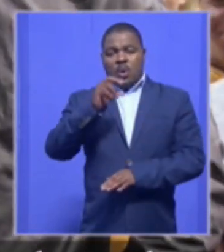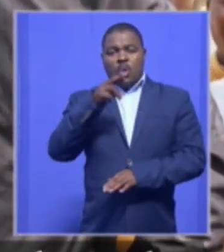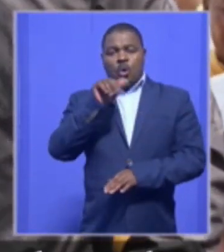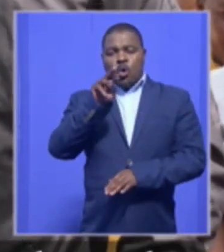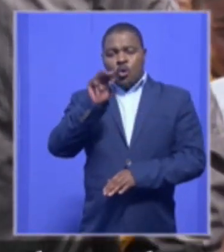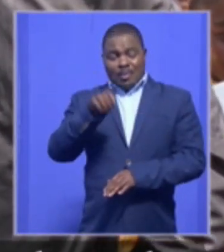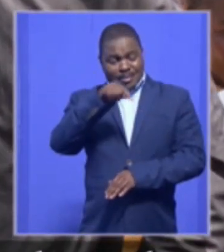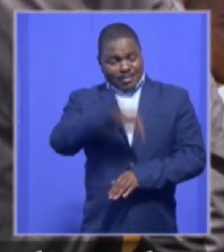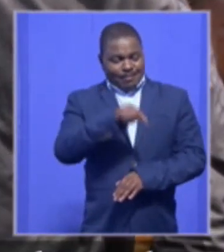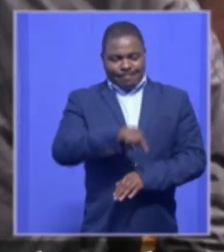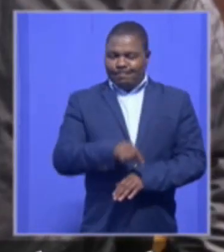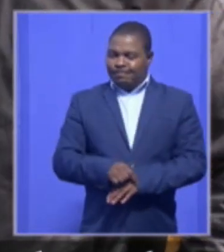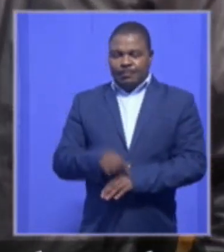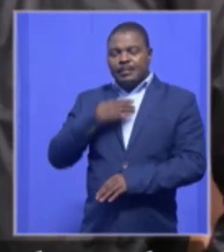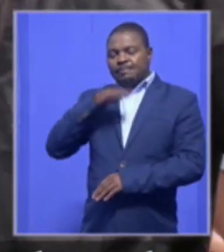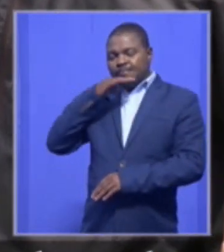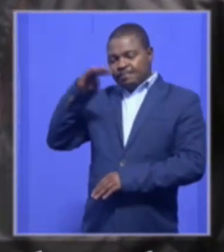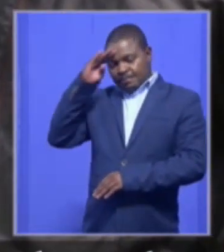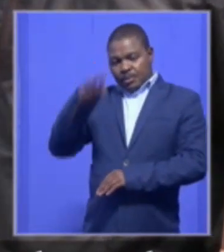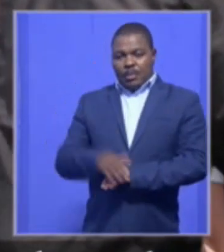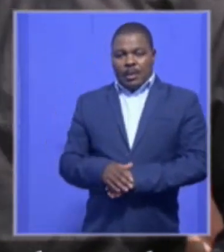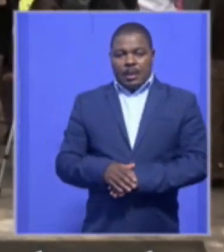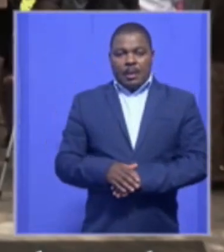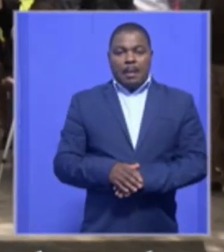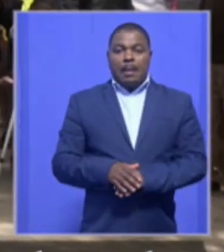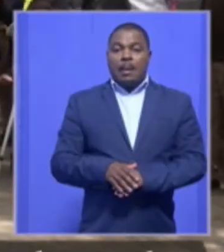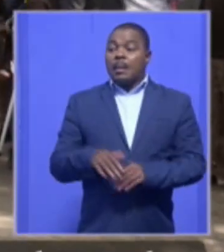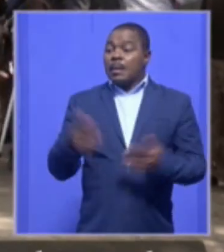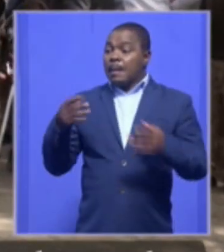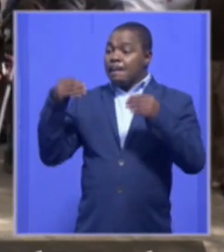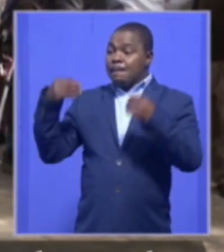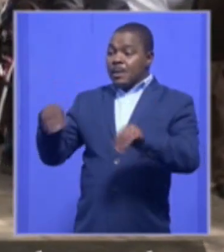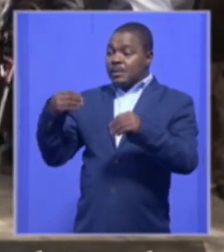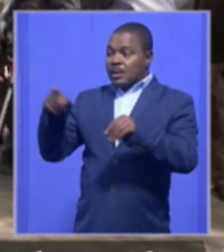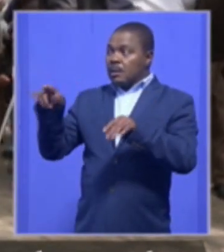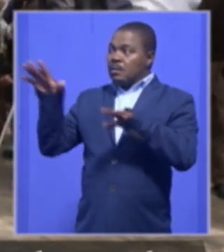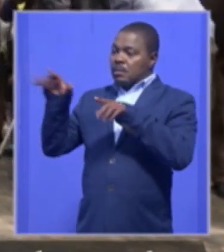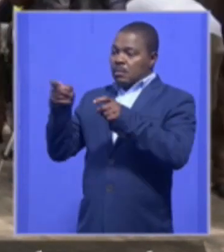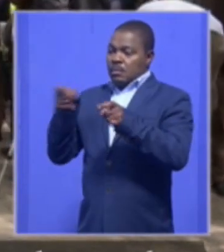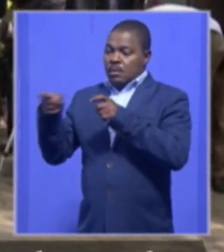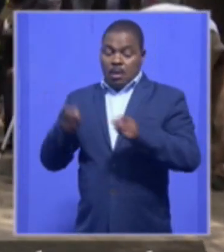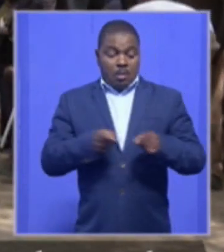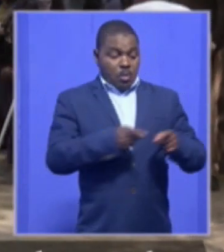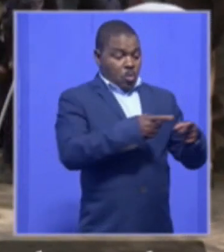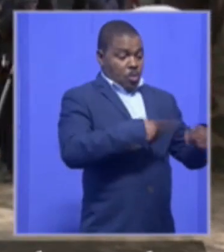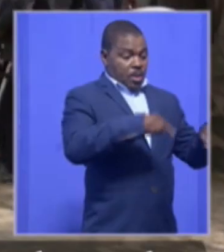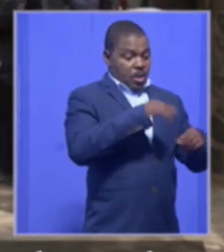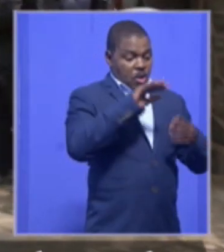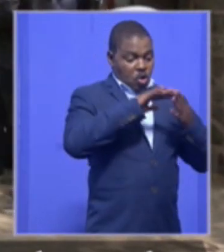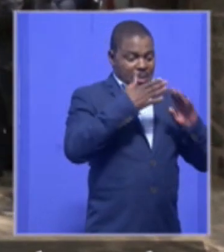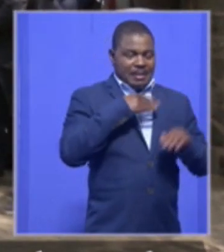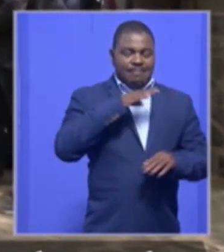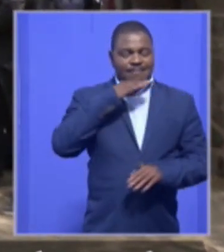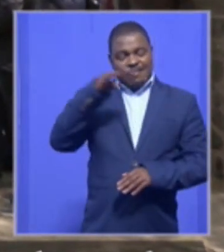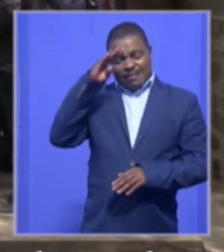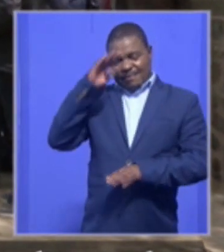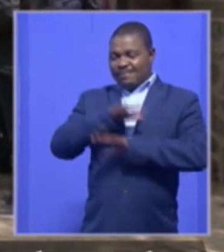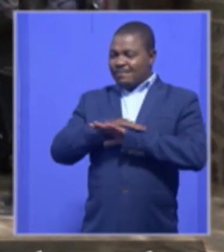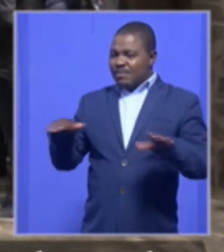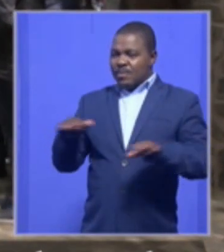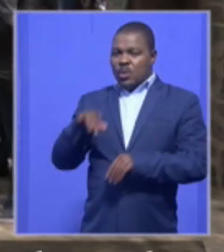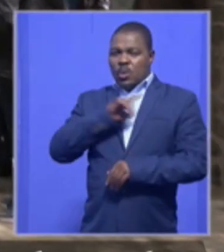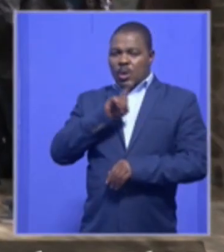So re kopa issue ya business rescue. We say as the community it's enough as business rescue. There's no way